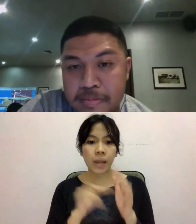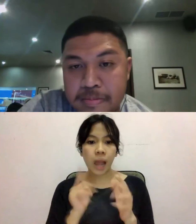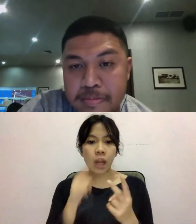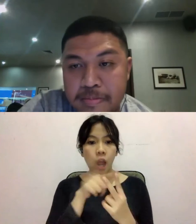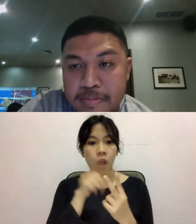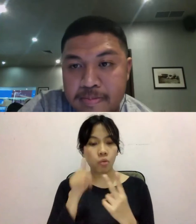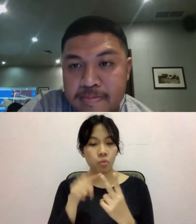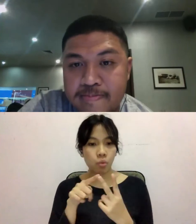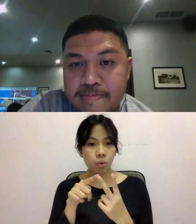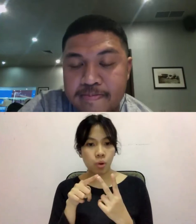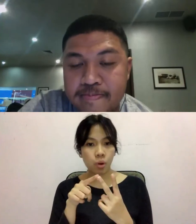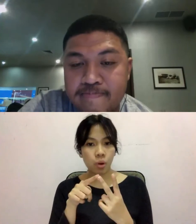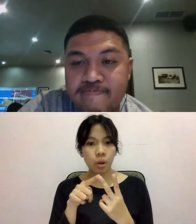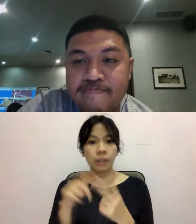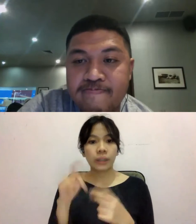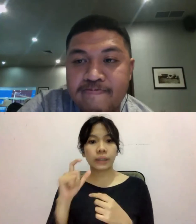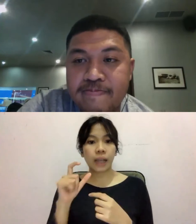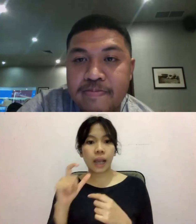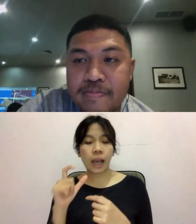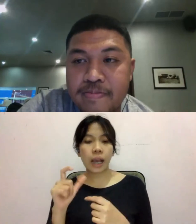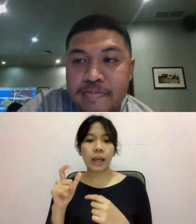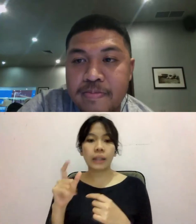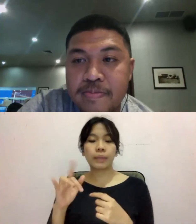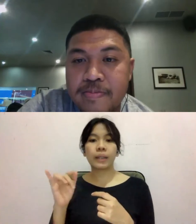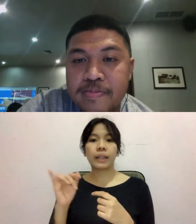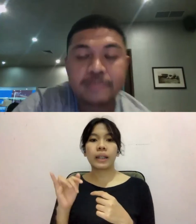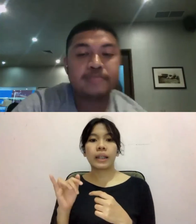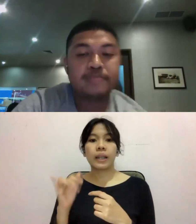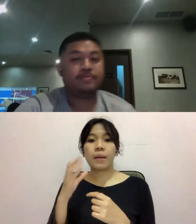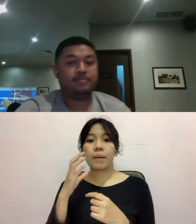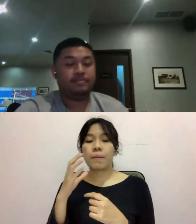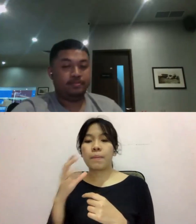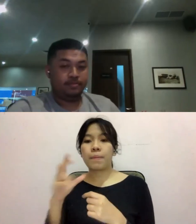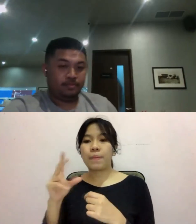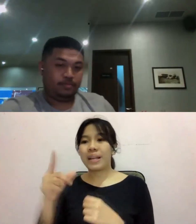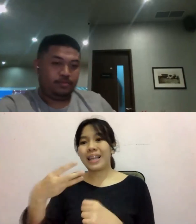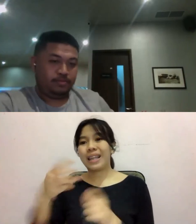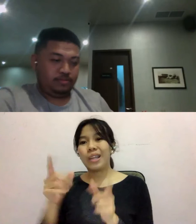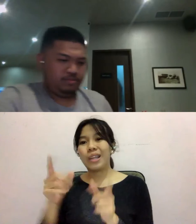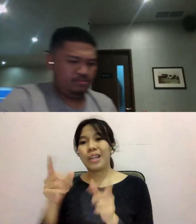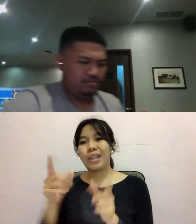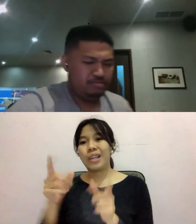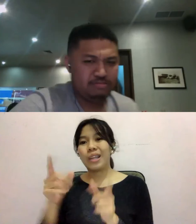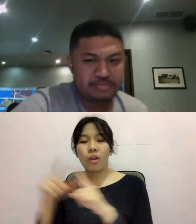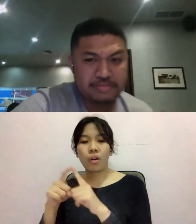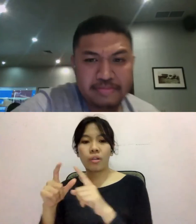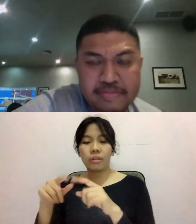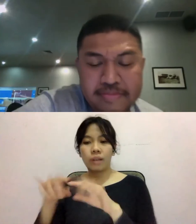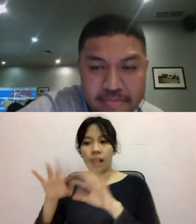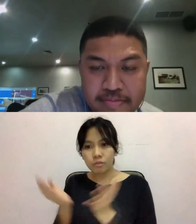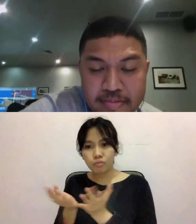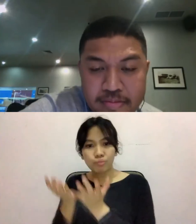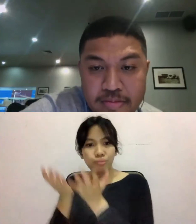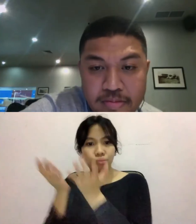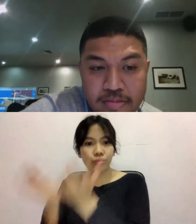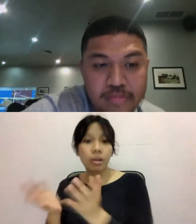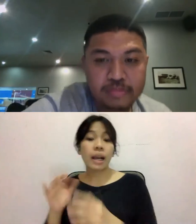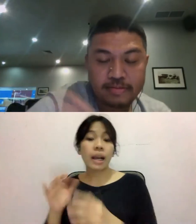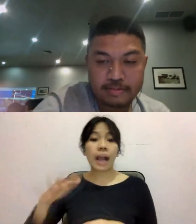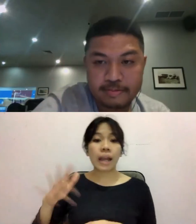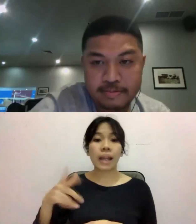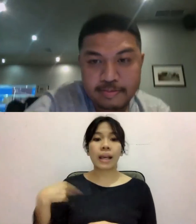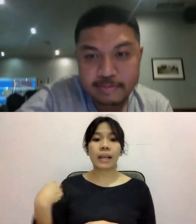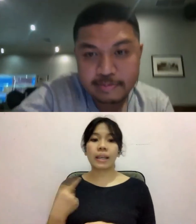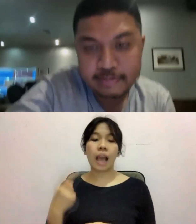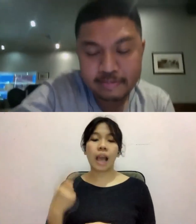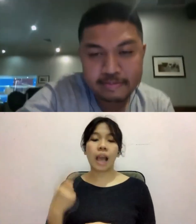reward experience. It's almost same like an addiction in some sense because it made you feel good,